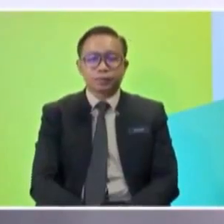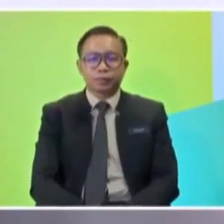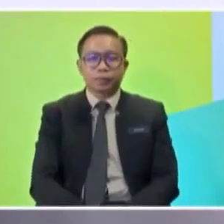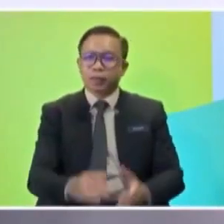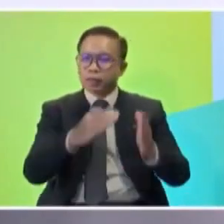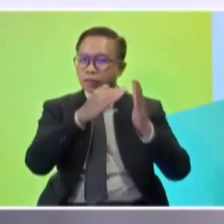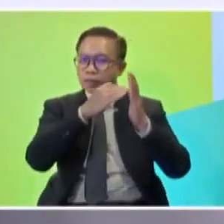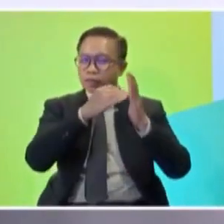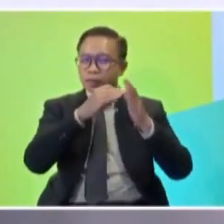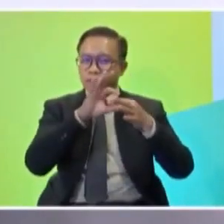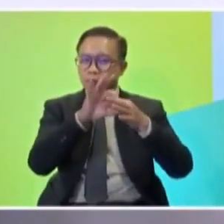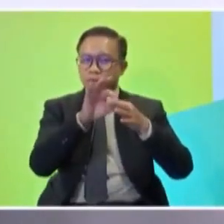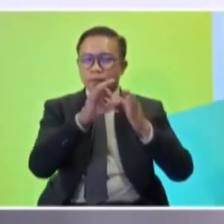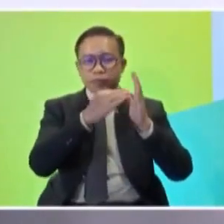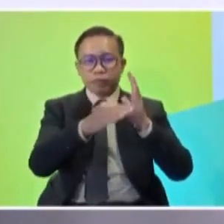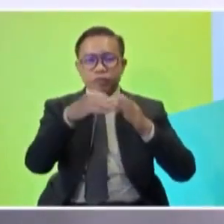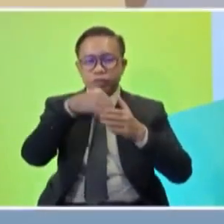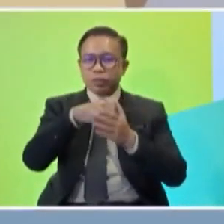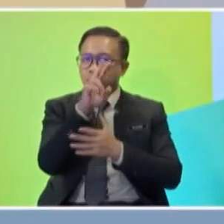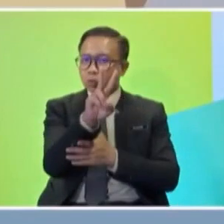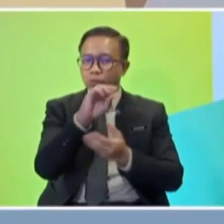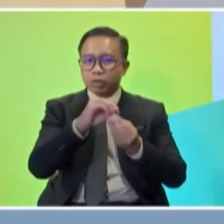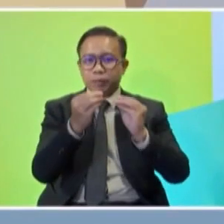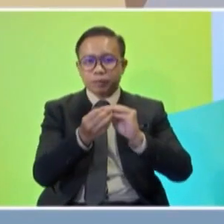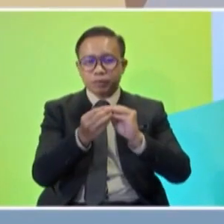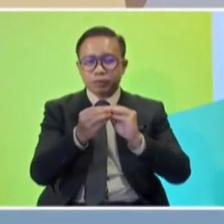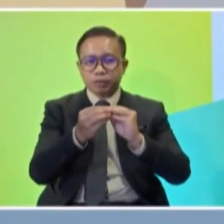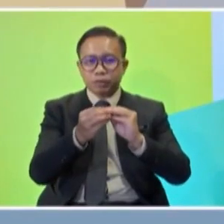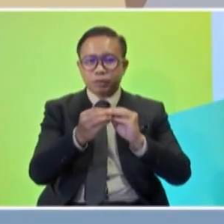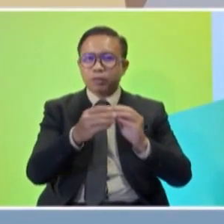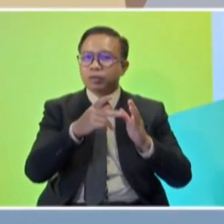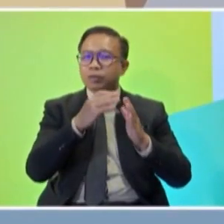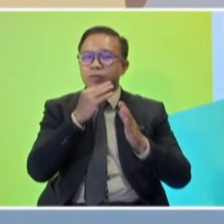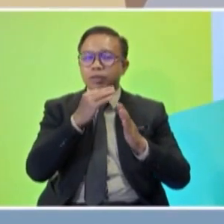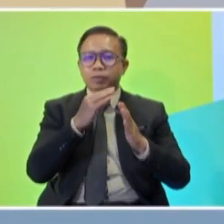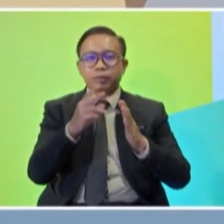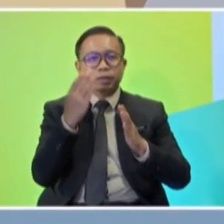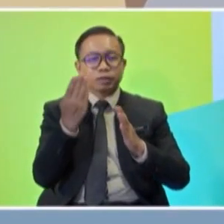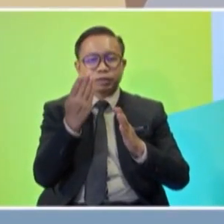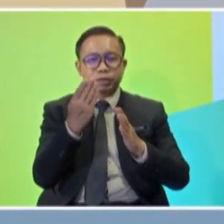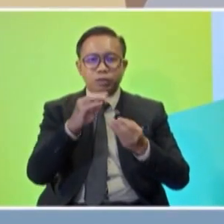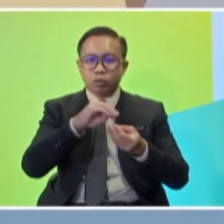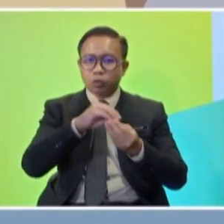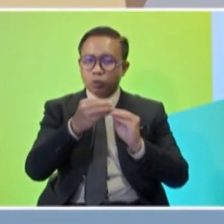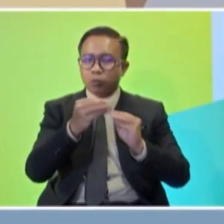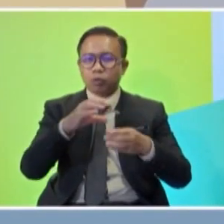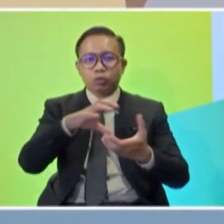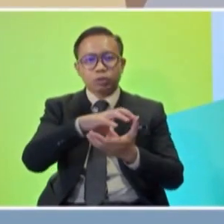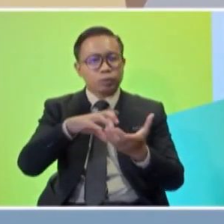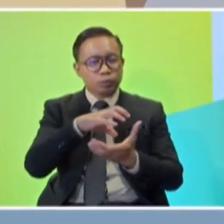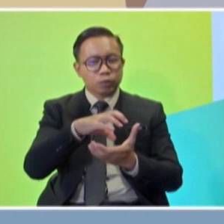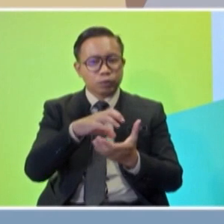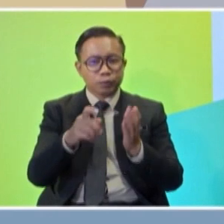Divide fraction of two numbers involving proper fraction, whole number and mixed number. So this is what we're going to learn